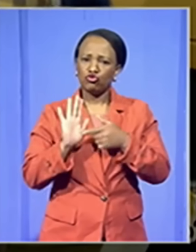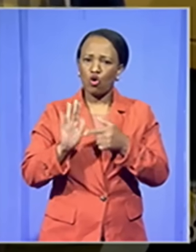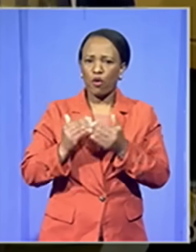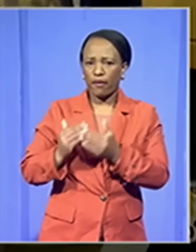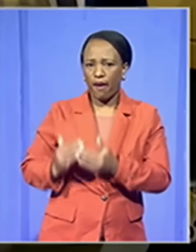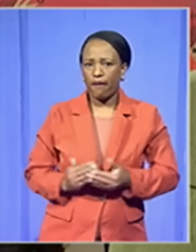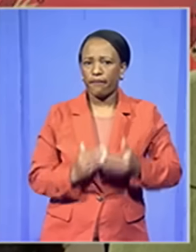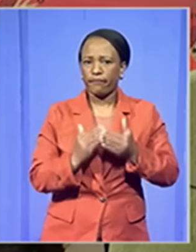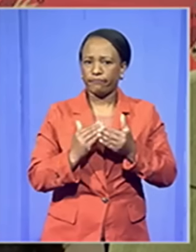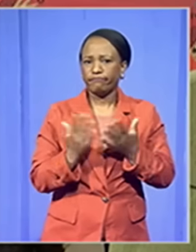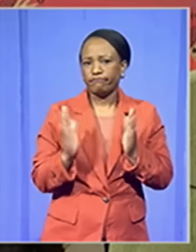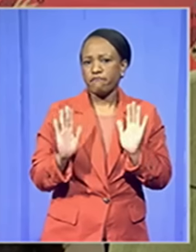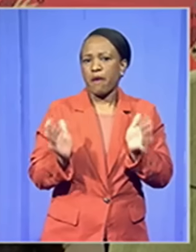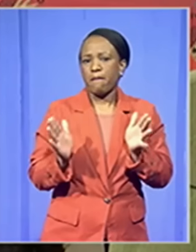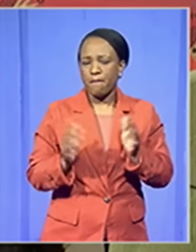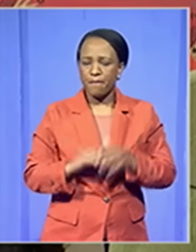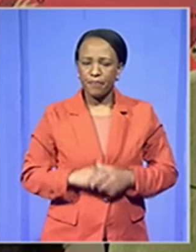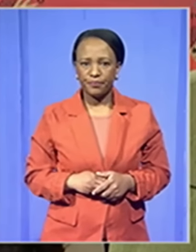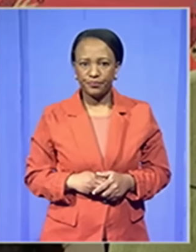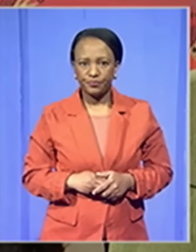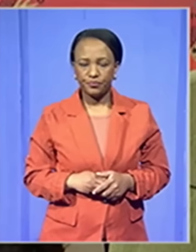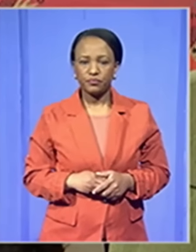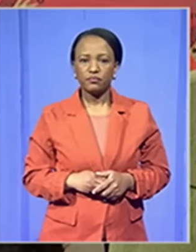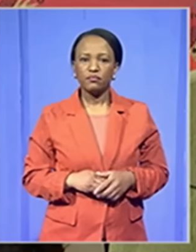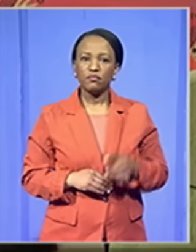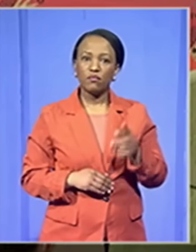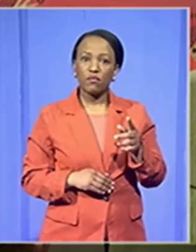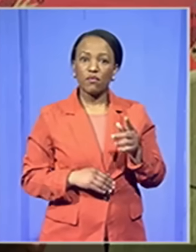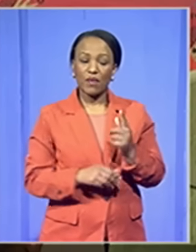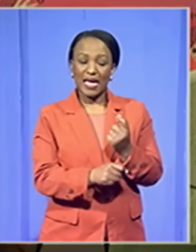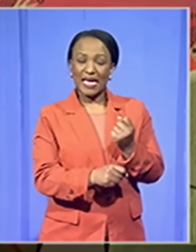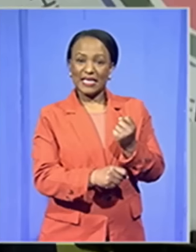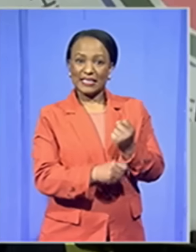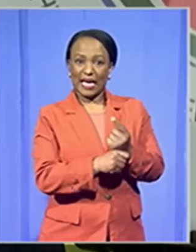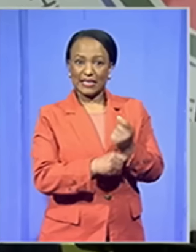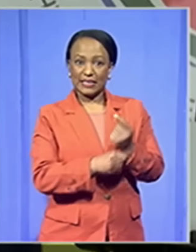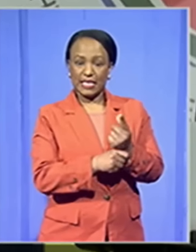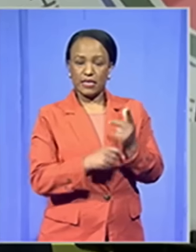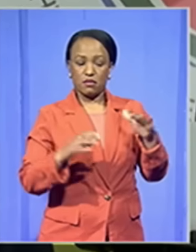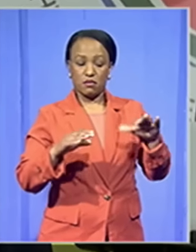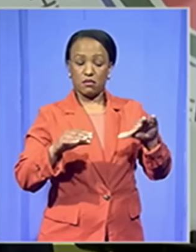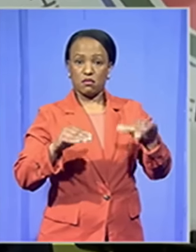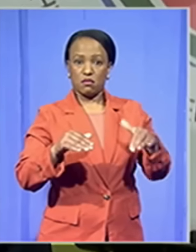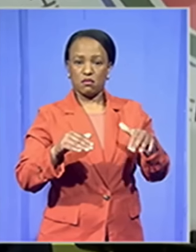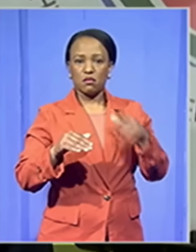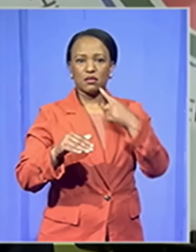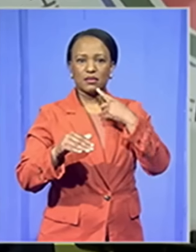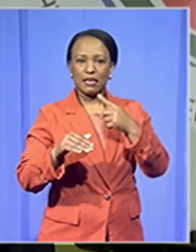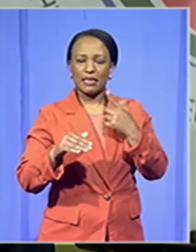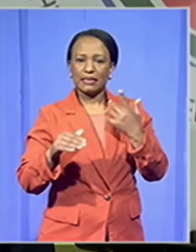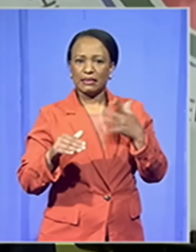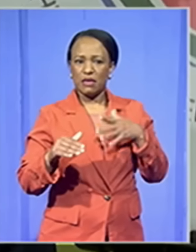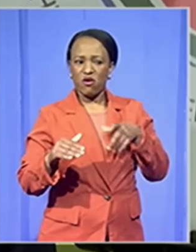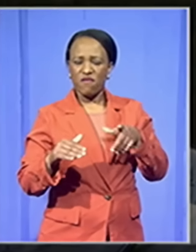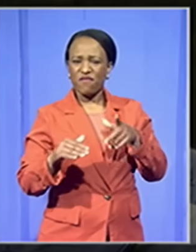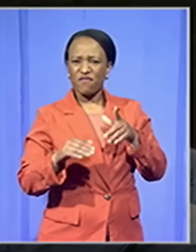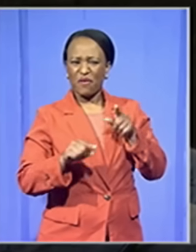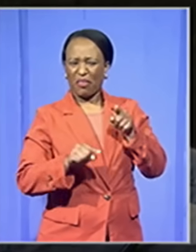Santaco cares. Ka o le leng industry ya ditekesi e saolotse ka bohale diketsahalo tsa moraorao lekaleng la